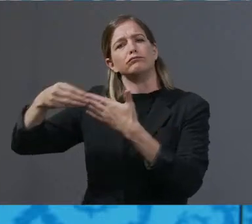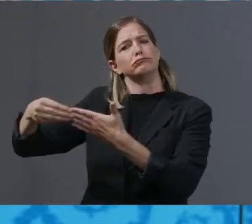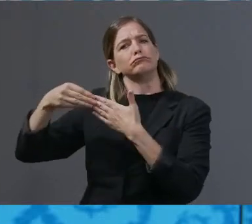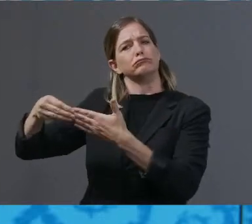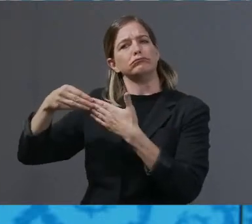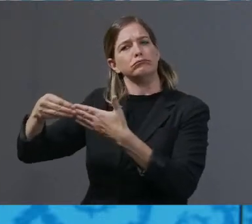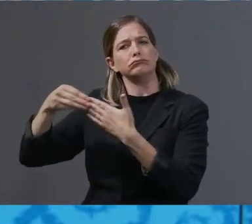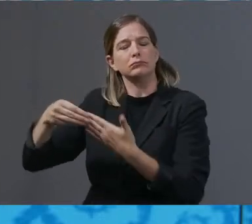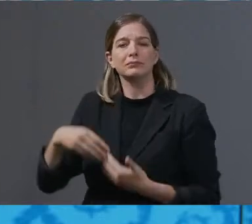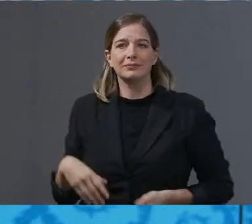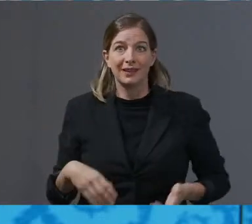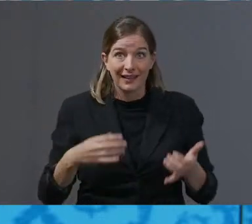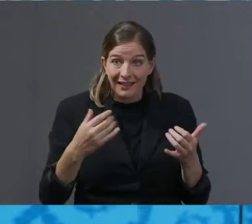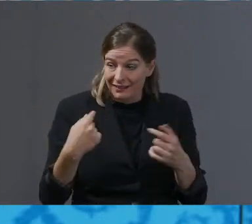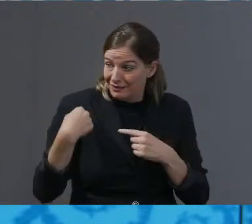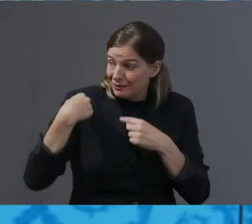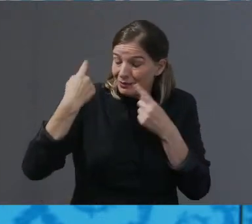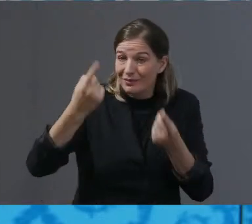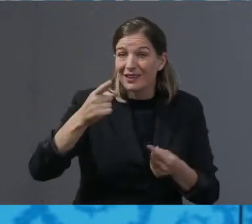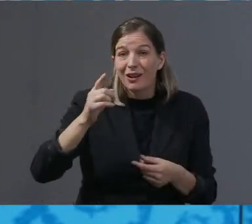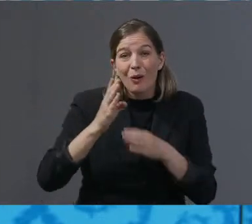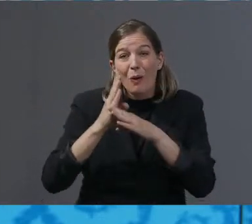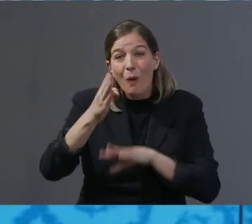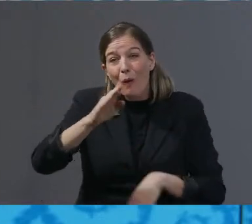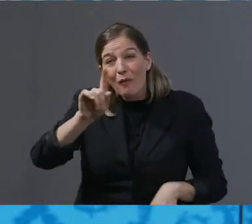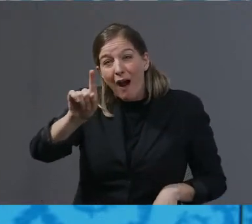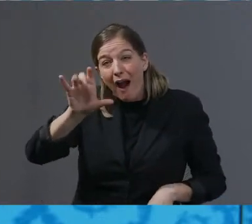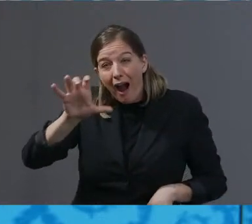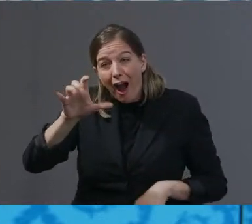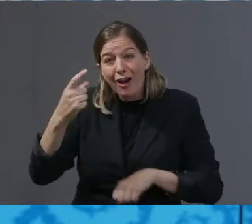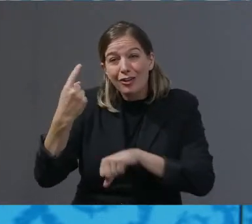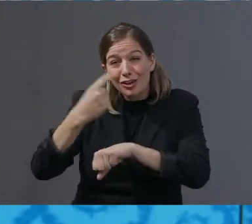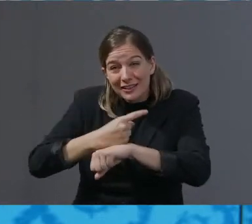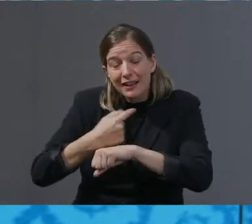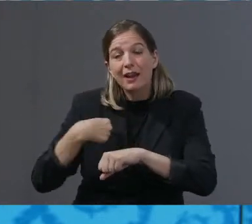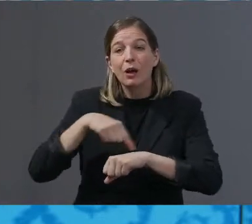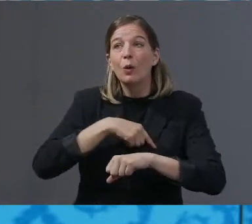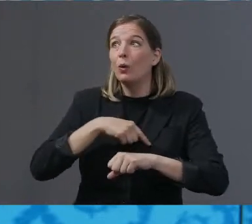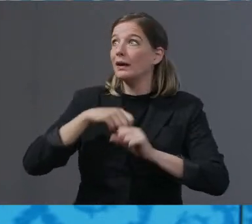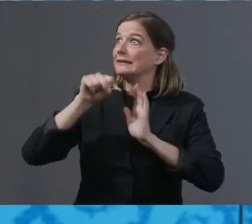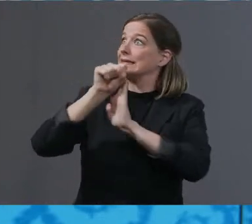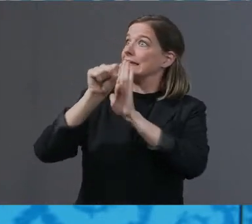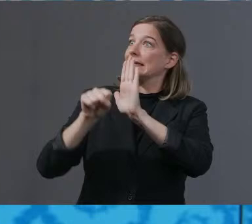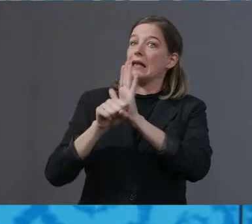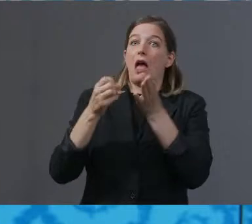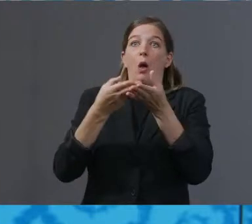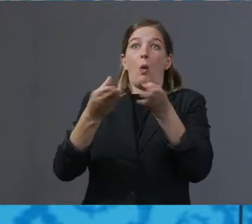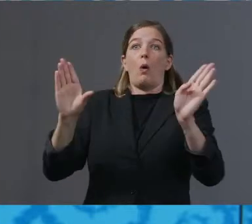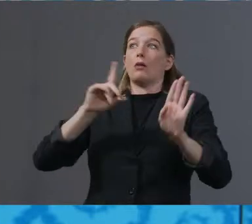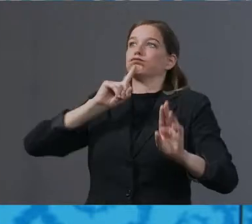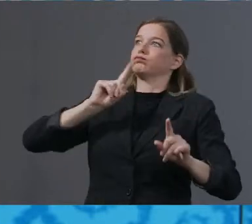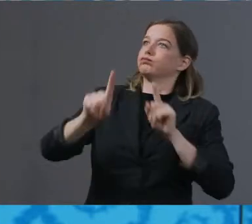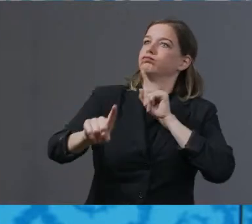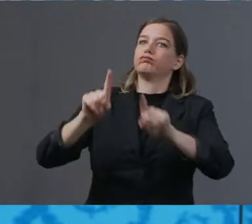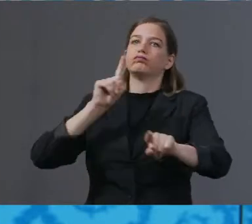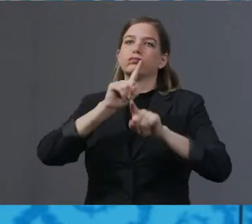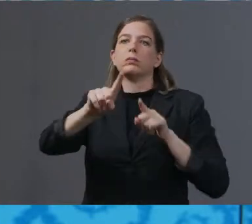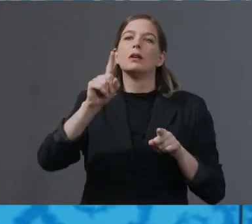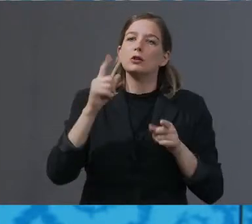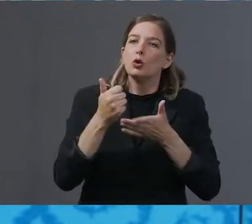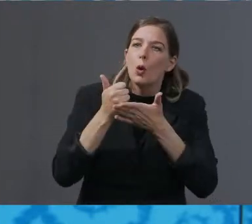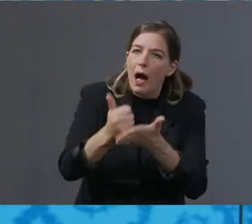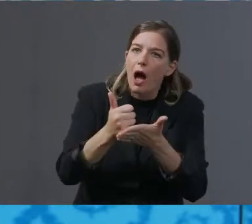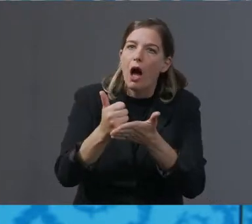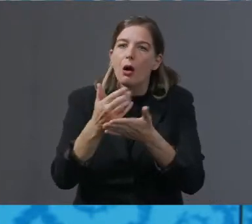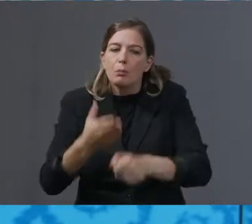have been able to make statewide directives that would improve the condition in the state. It